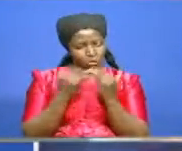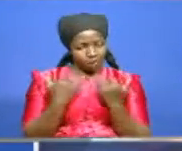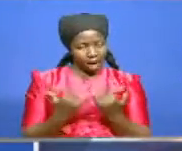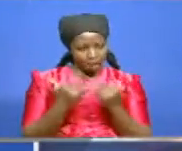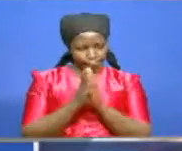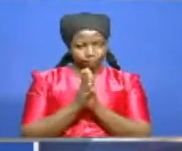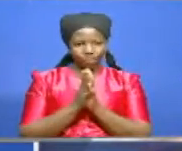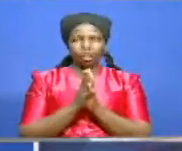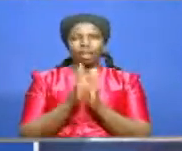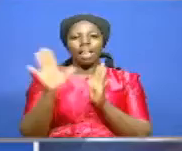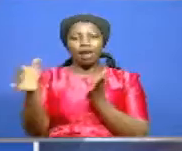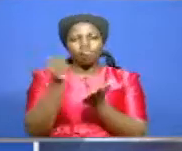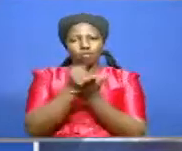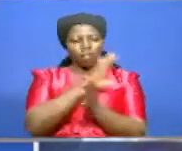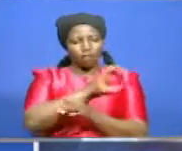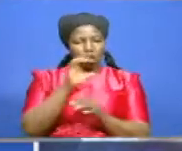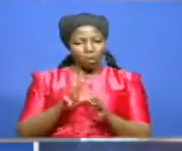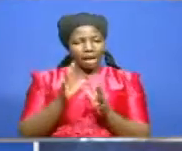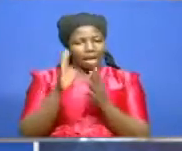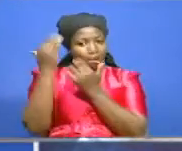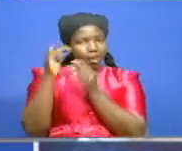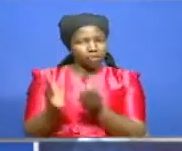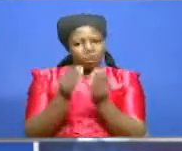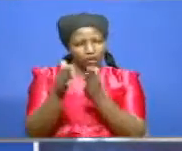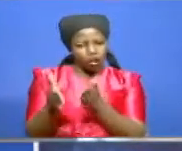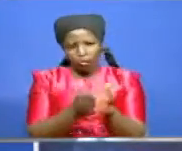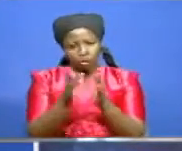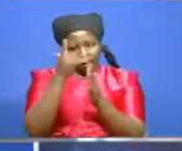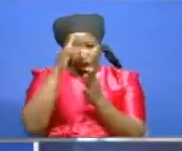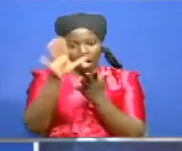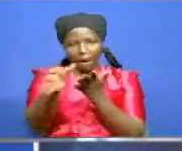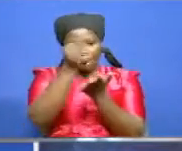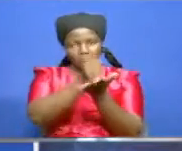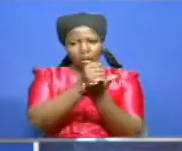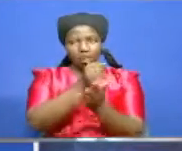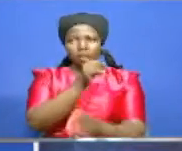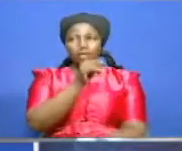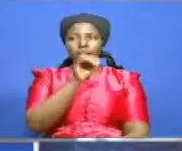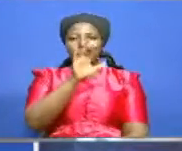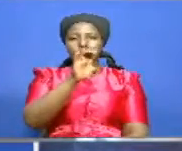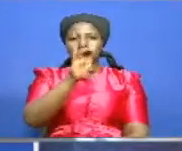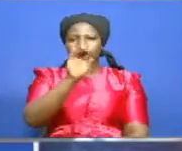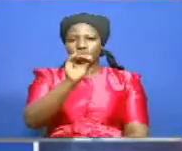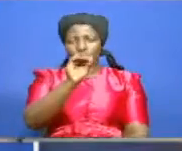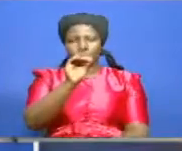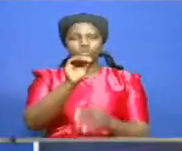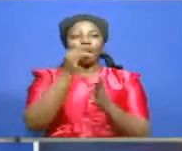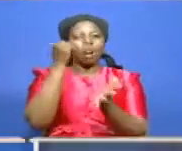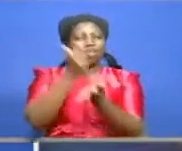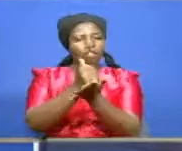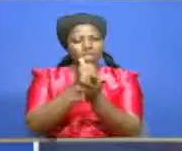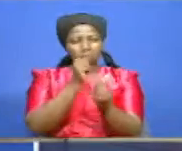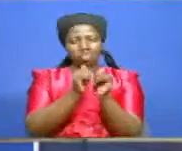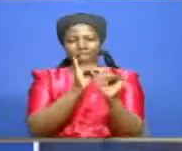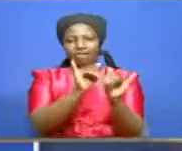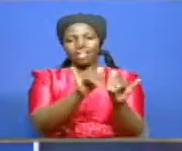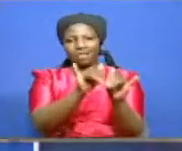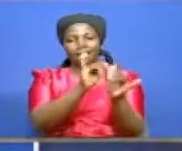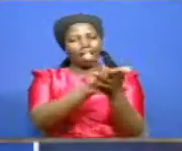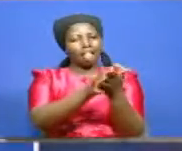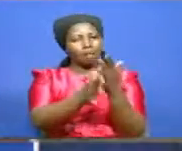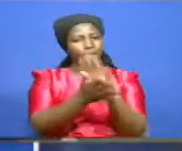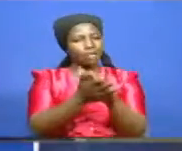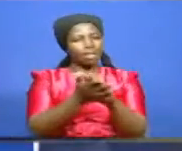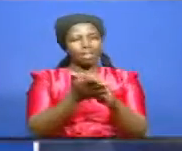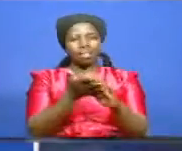of the commissioners is expected to pave way for the hiring of a chief executive officer, an office that has remained without a